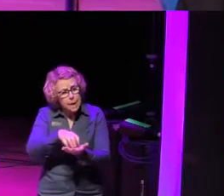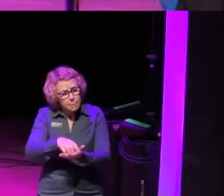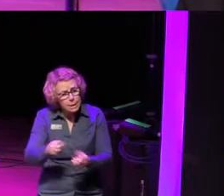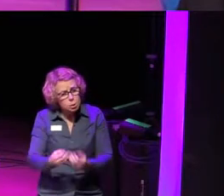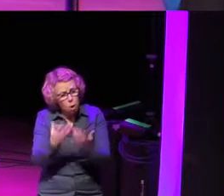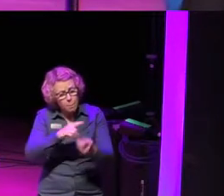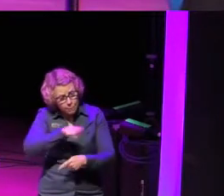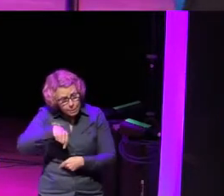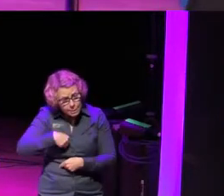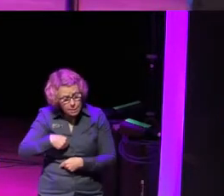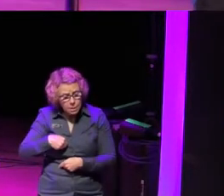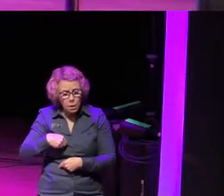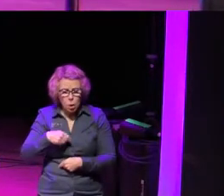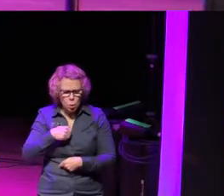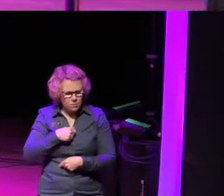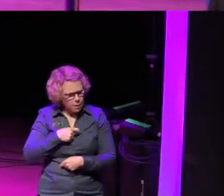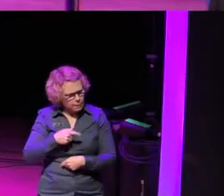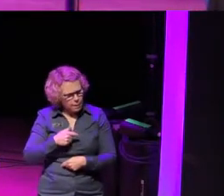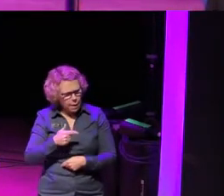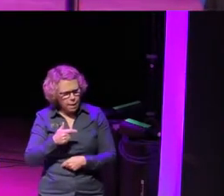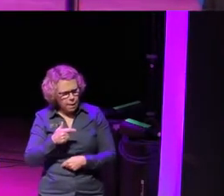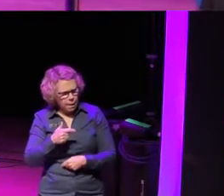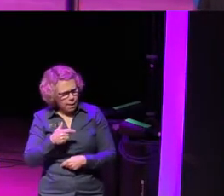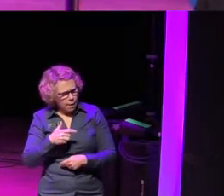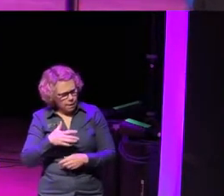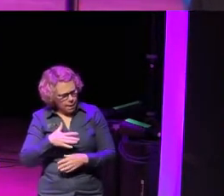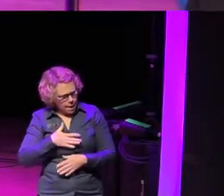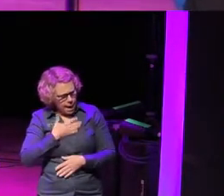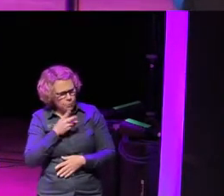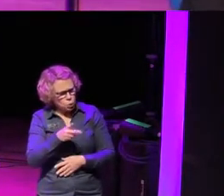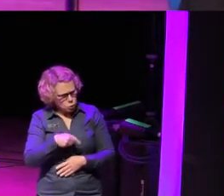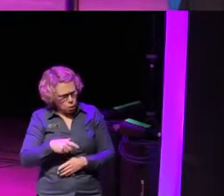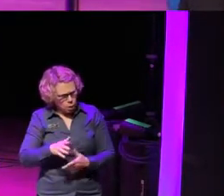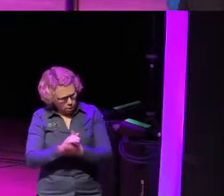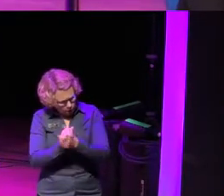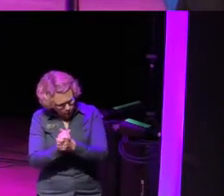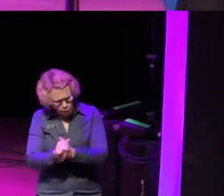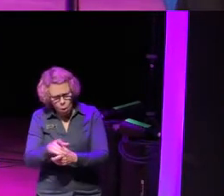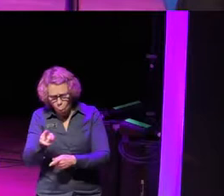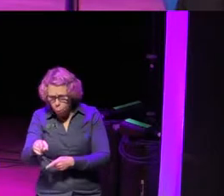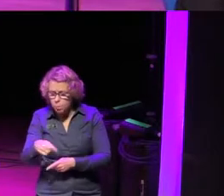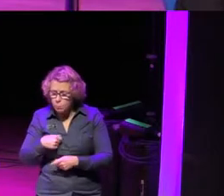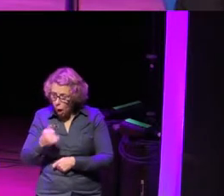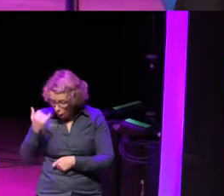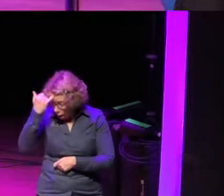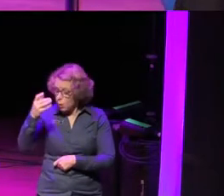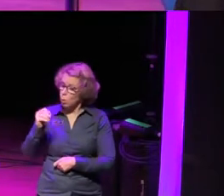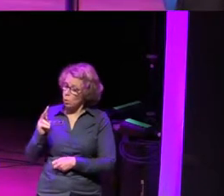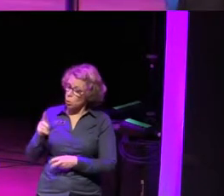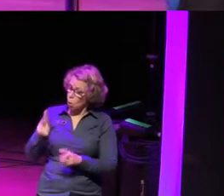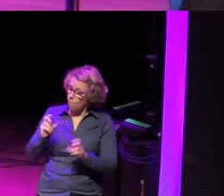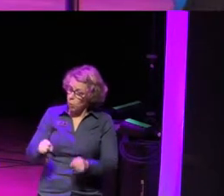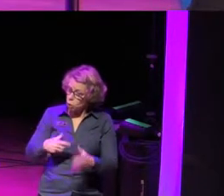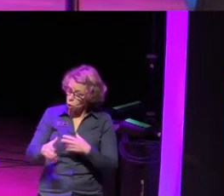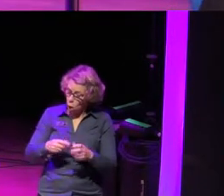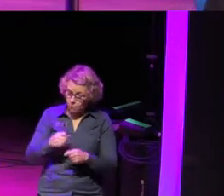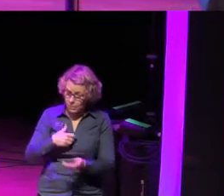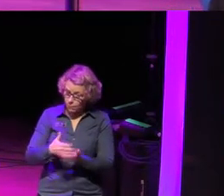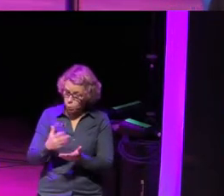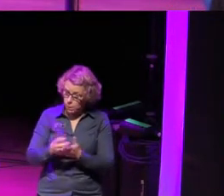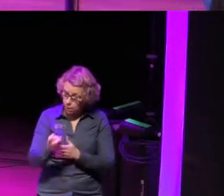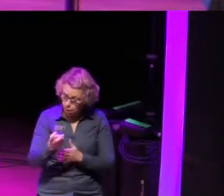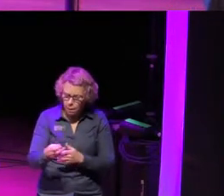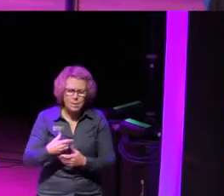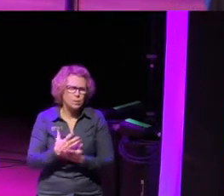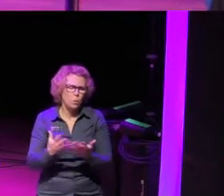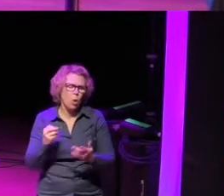create? And it was really scary that she also was brought up with the idea that this is the way it has to be done, otherwise we won't be able to travel, right? This was many years ago,